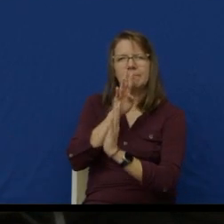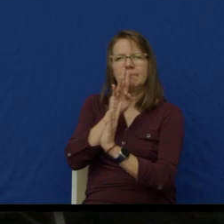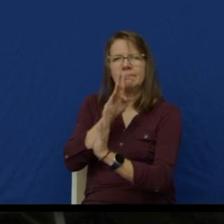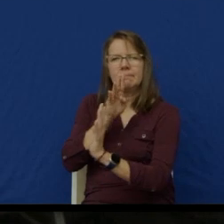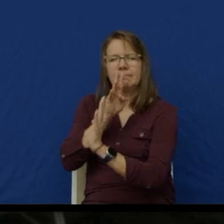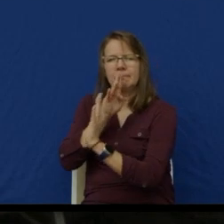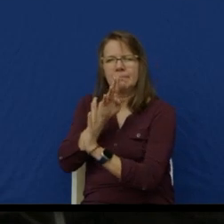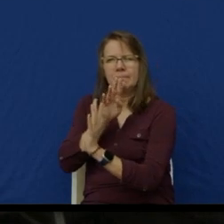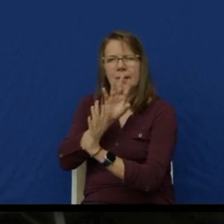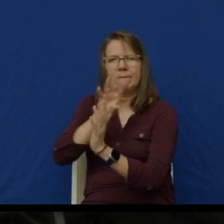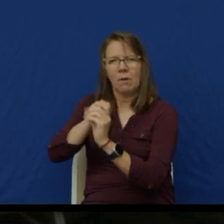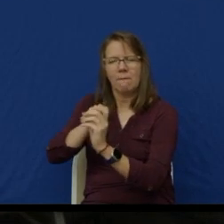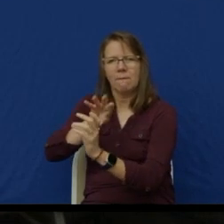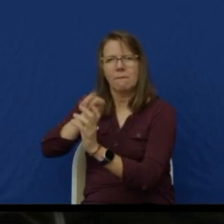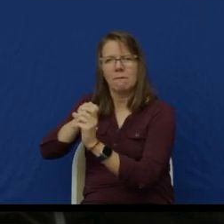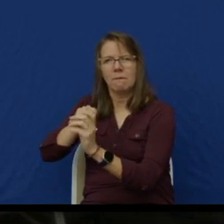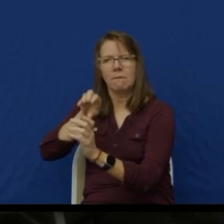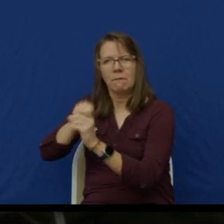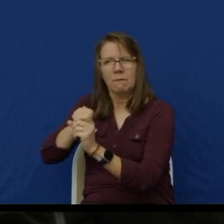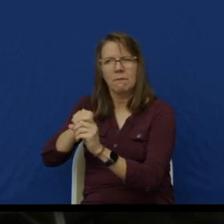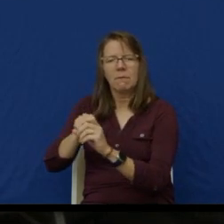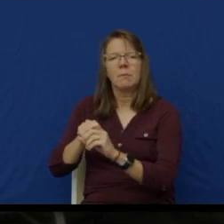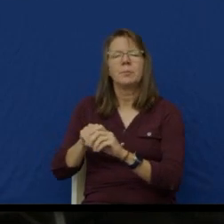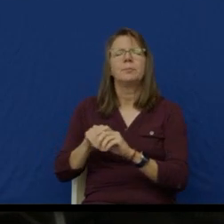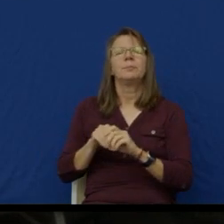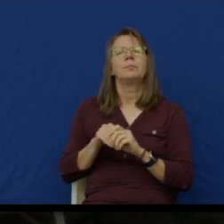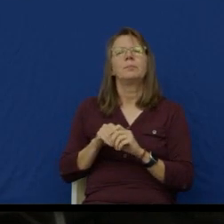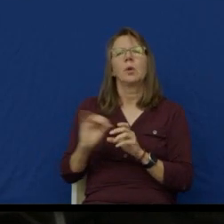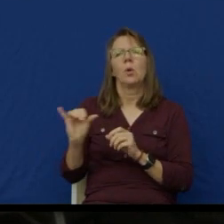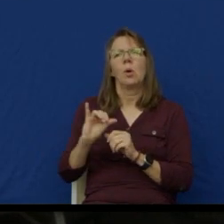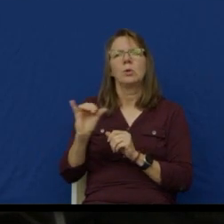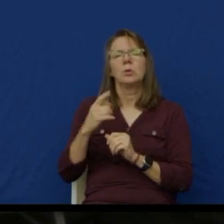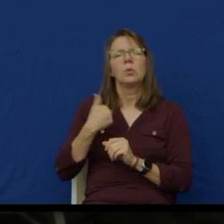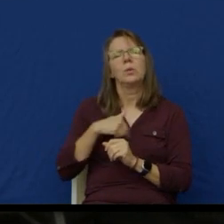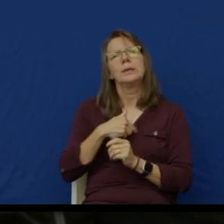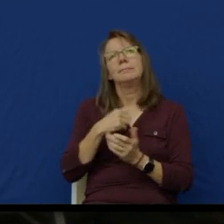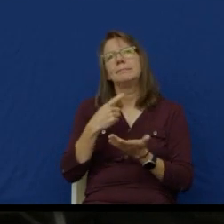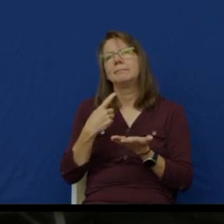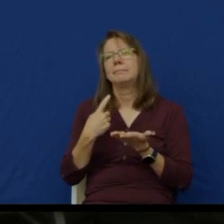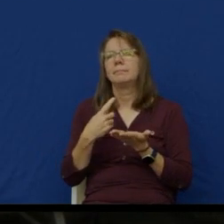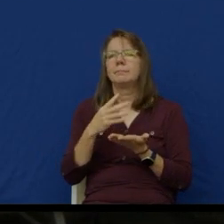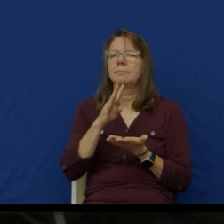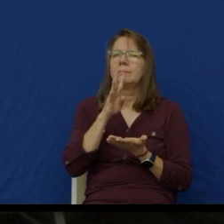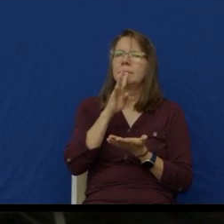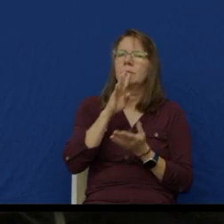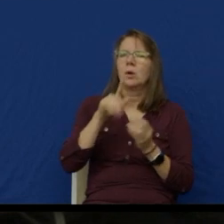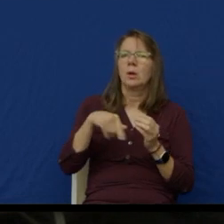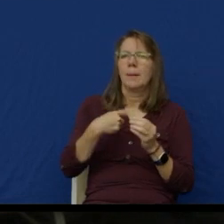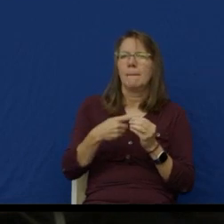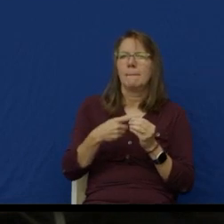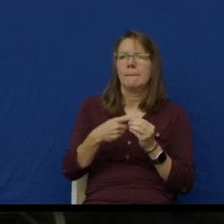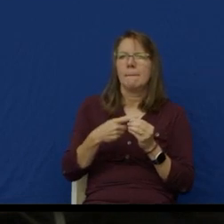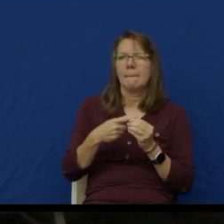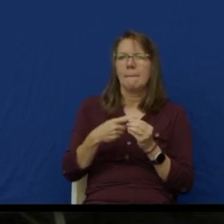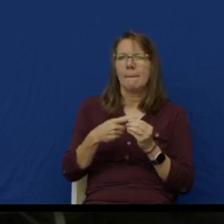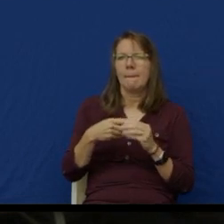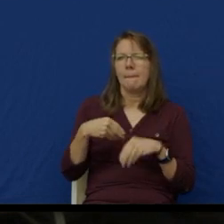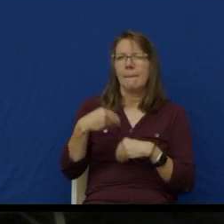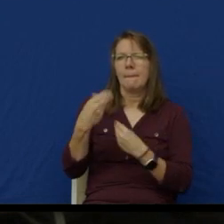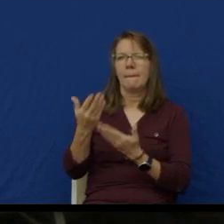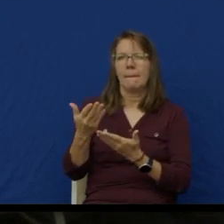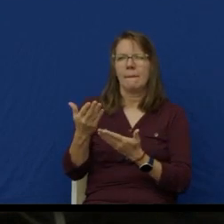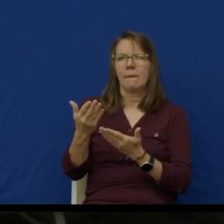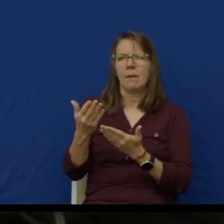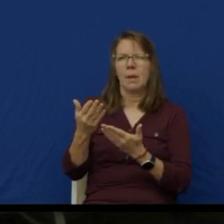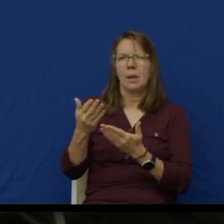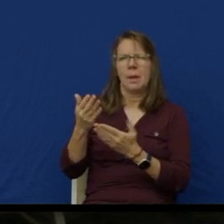greatly values students' voice. And we also talk about providing mirrors, windows, and sliding